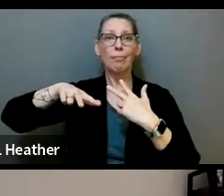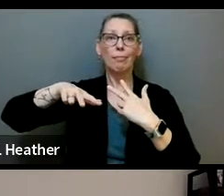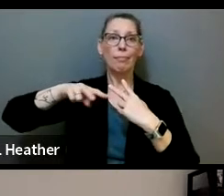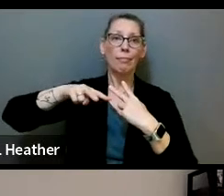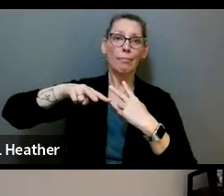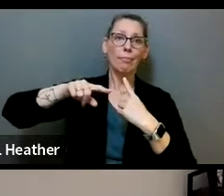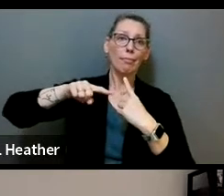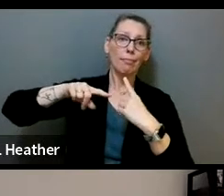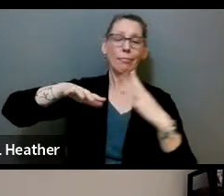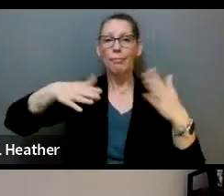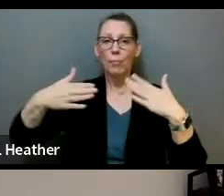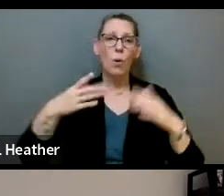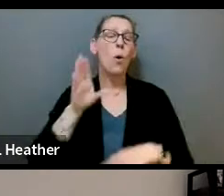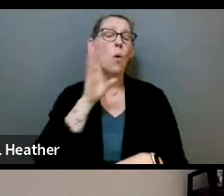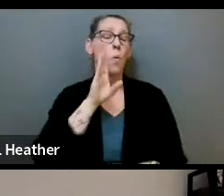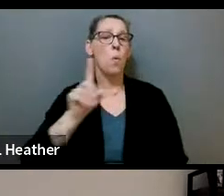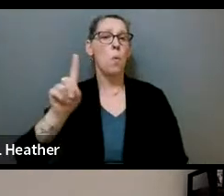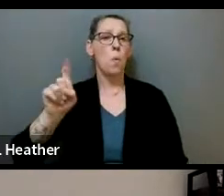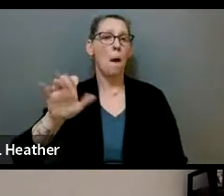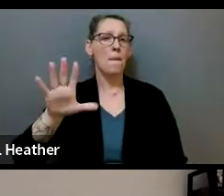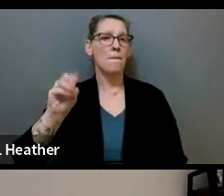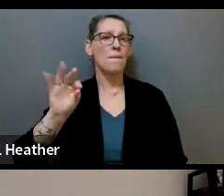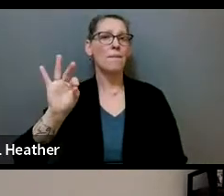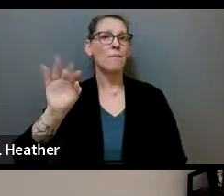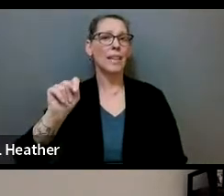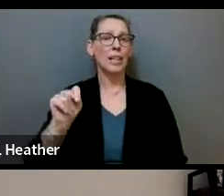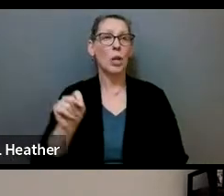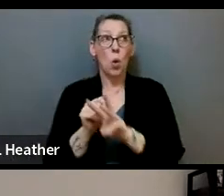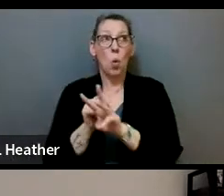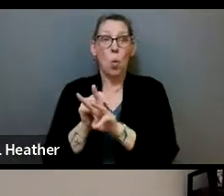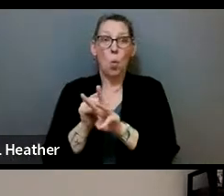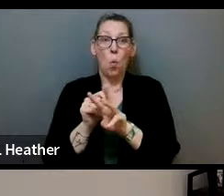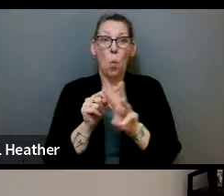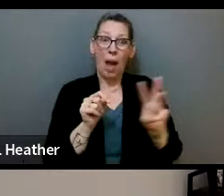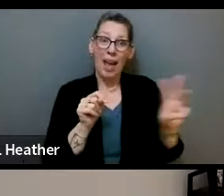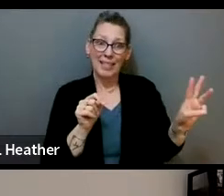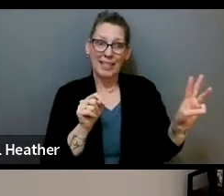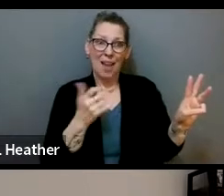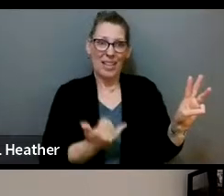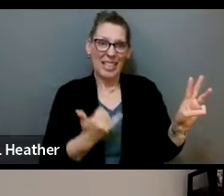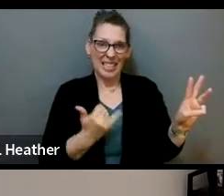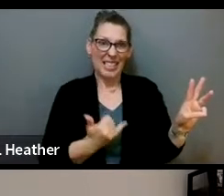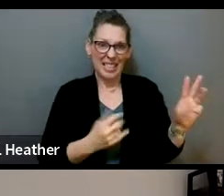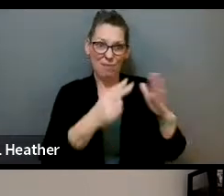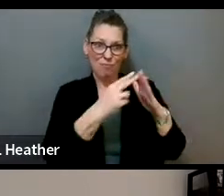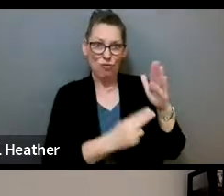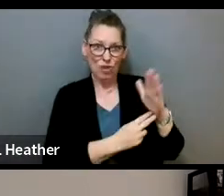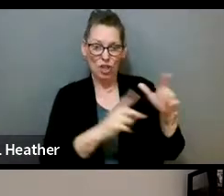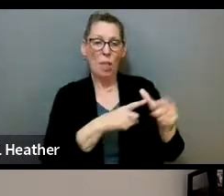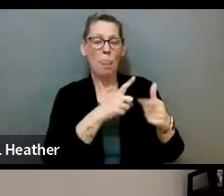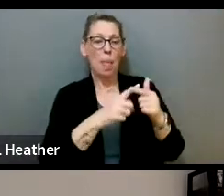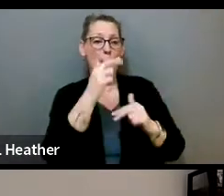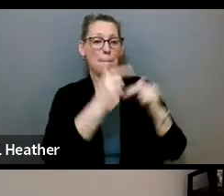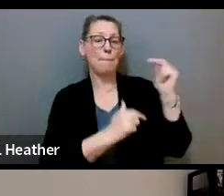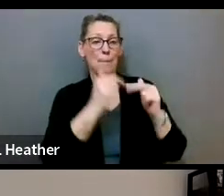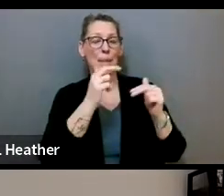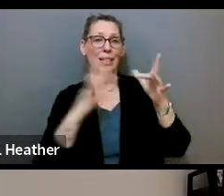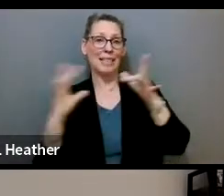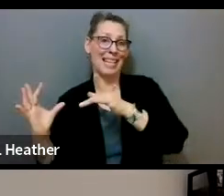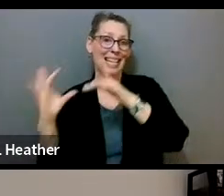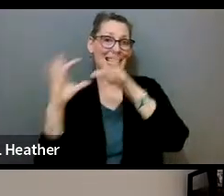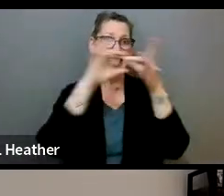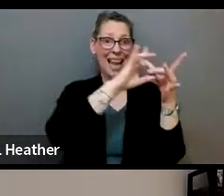150 feet west of the existing bridge. And then we will be building tie-ins to